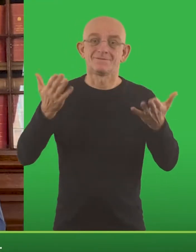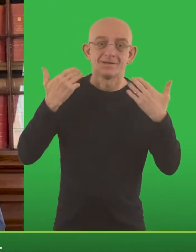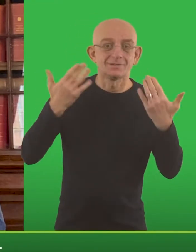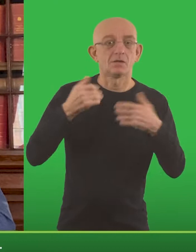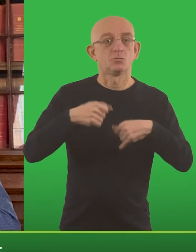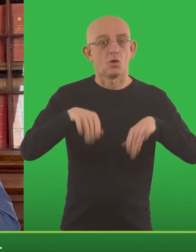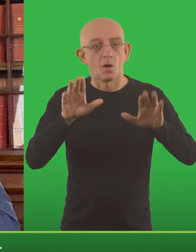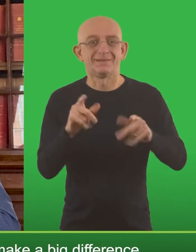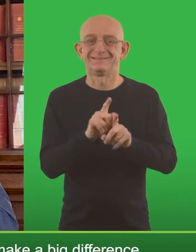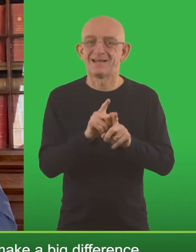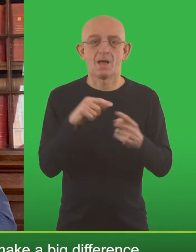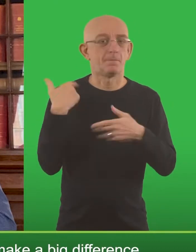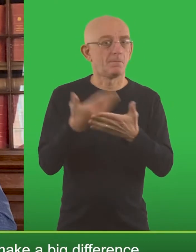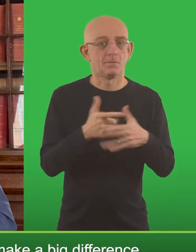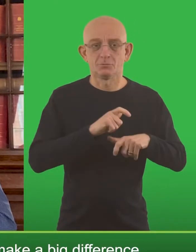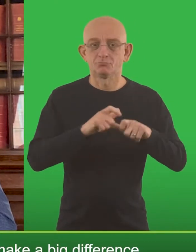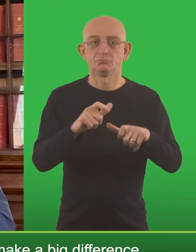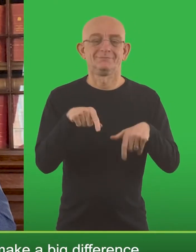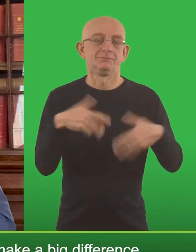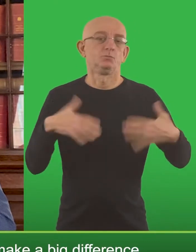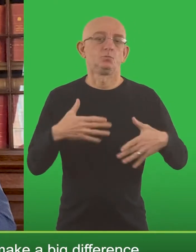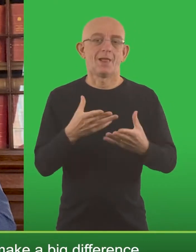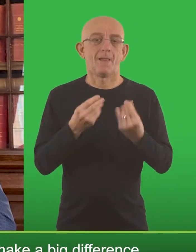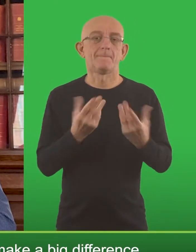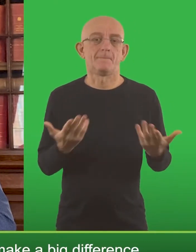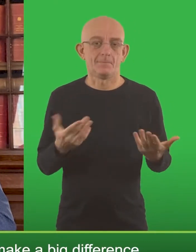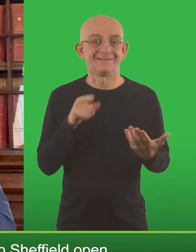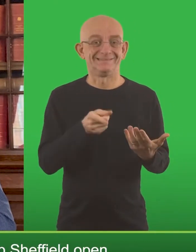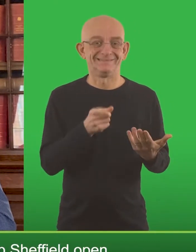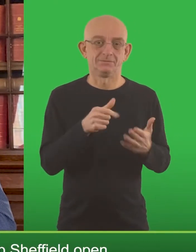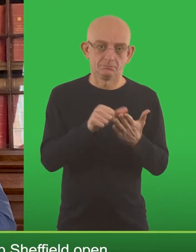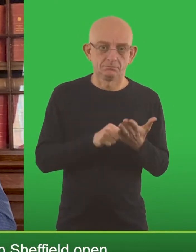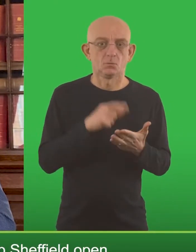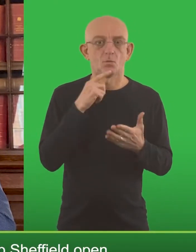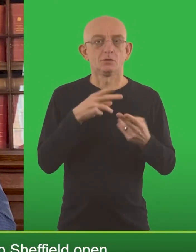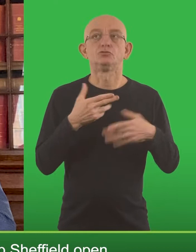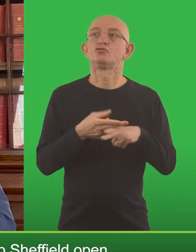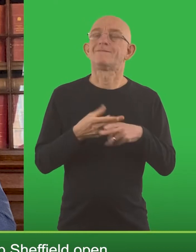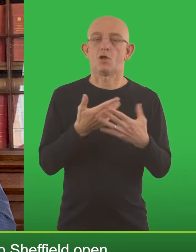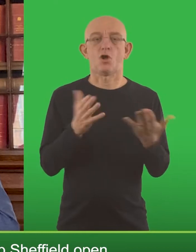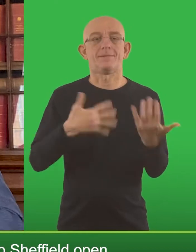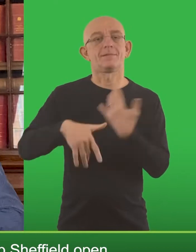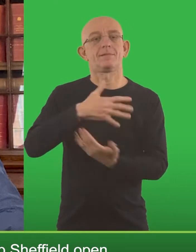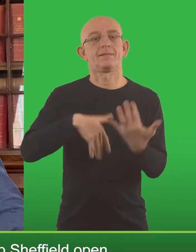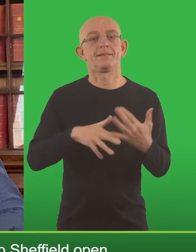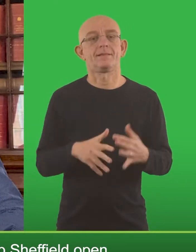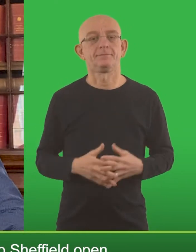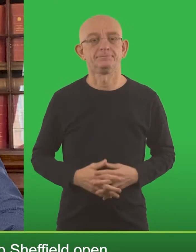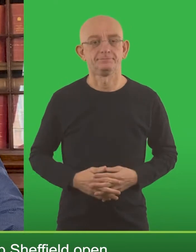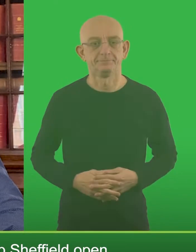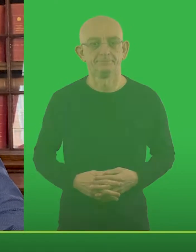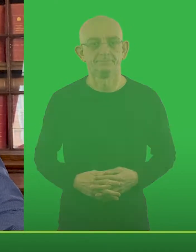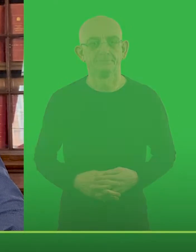distance, face covering, ventilation, all of those things have and continue to make a big difference. Stick to the programme, and we'll keep